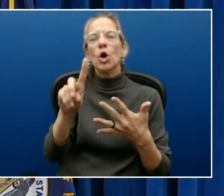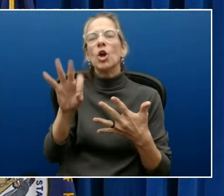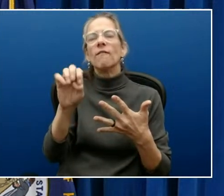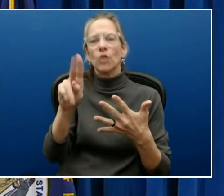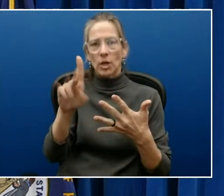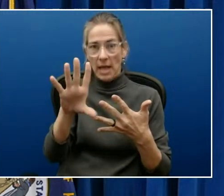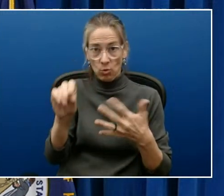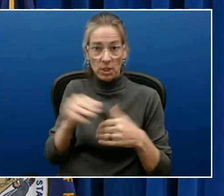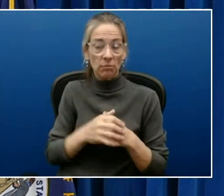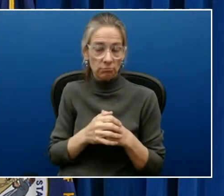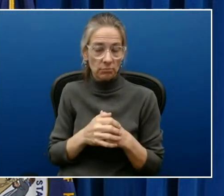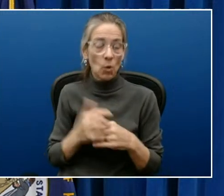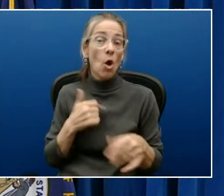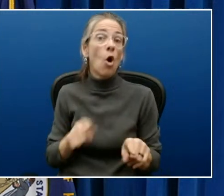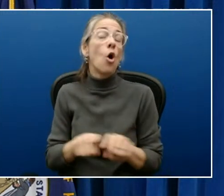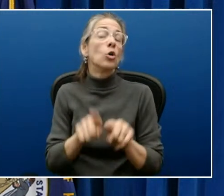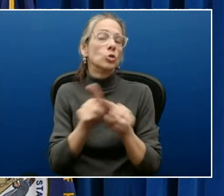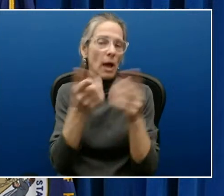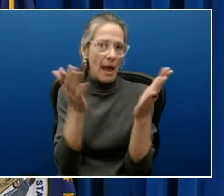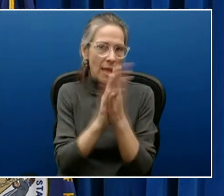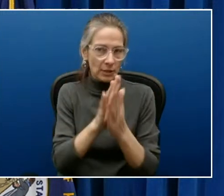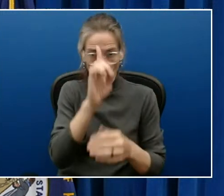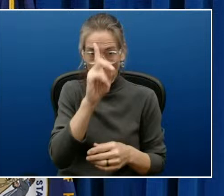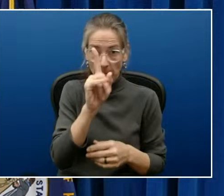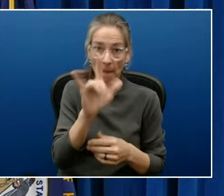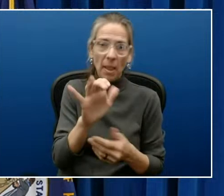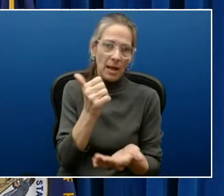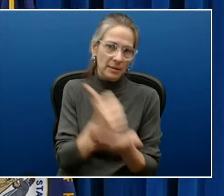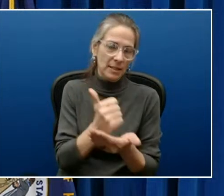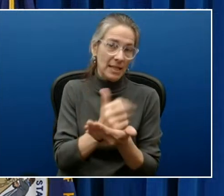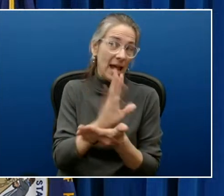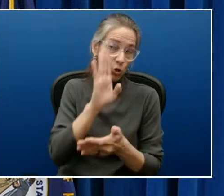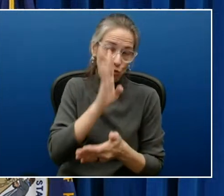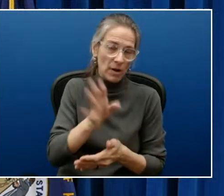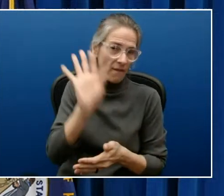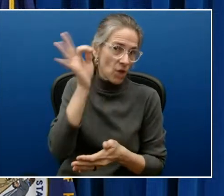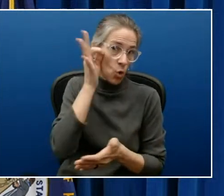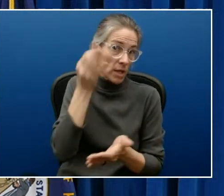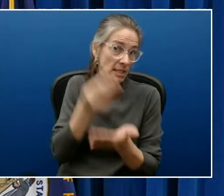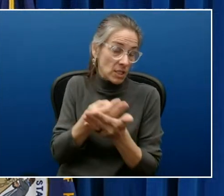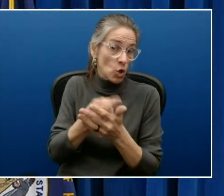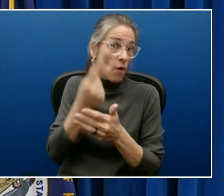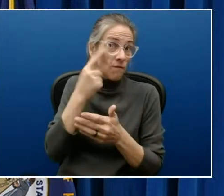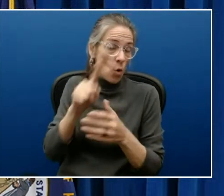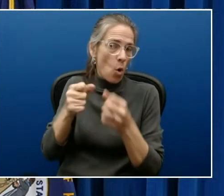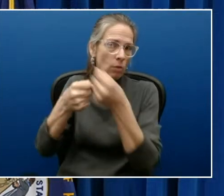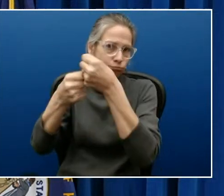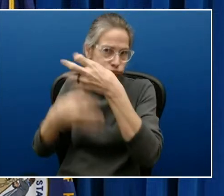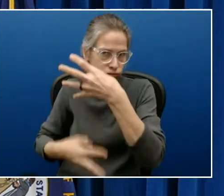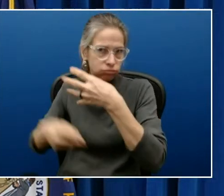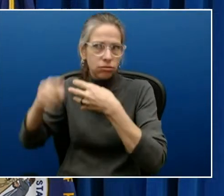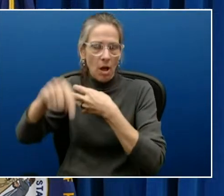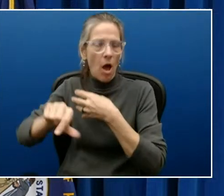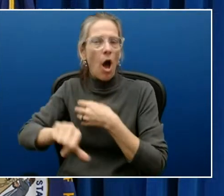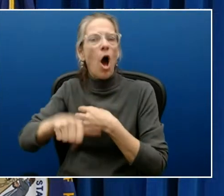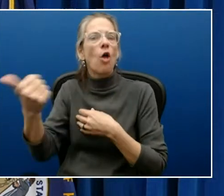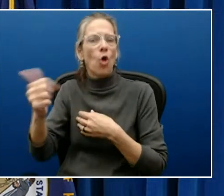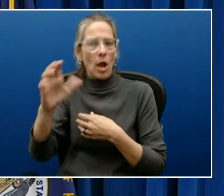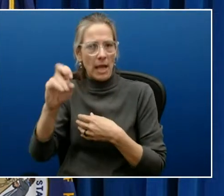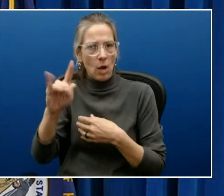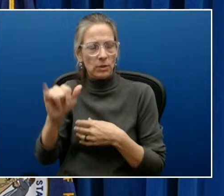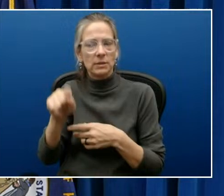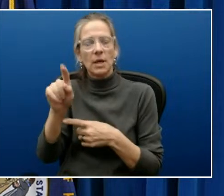also requested public assistance and direct federal assistance for a number of additional counties, including